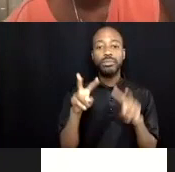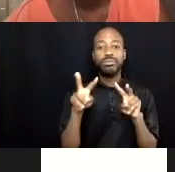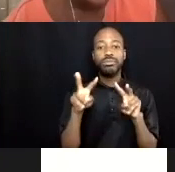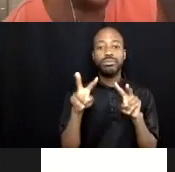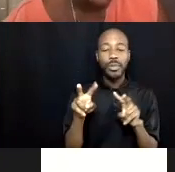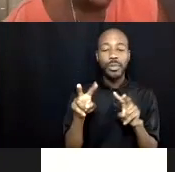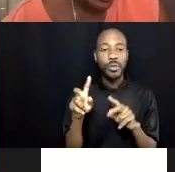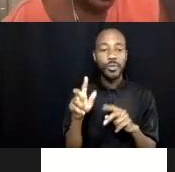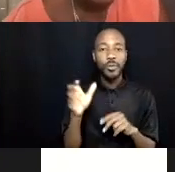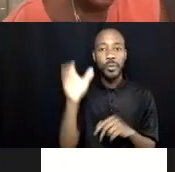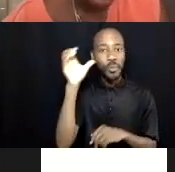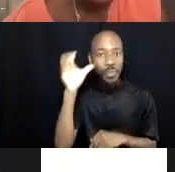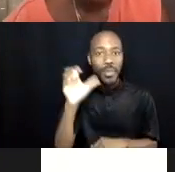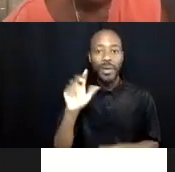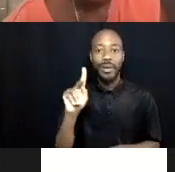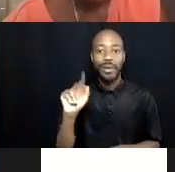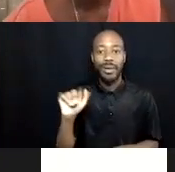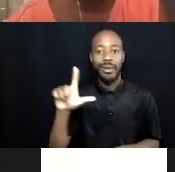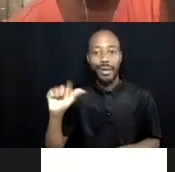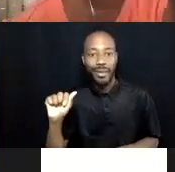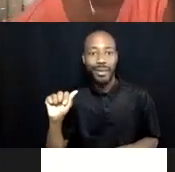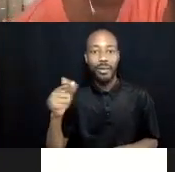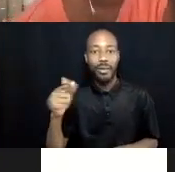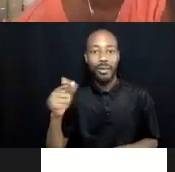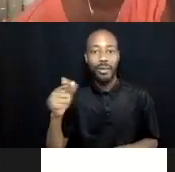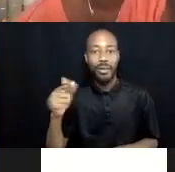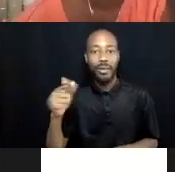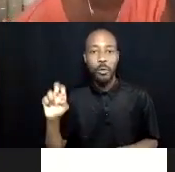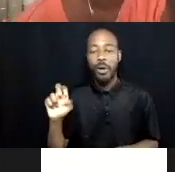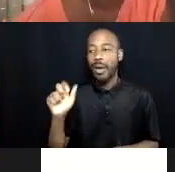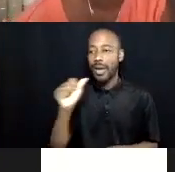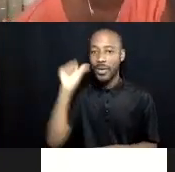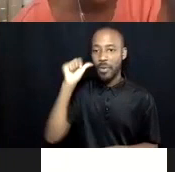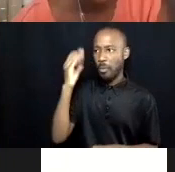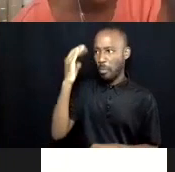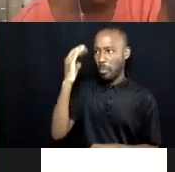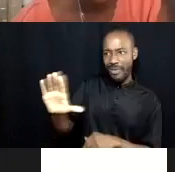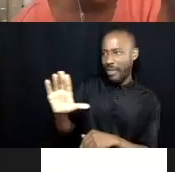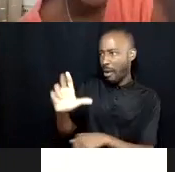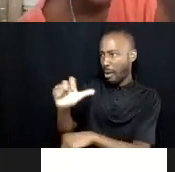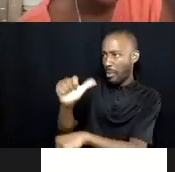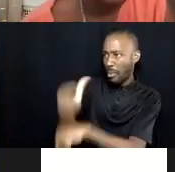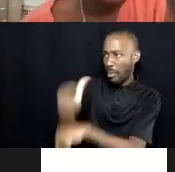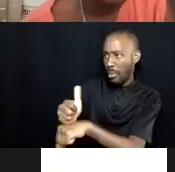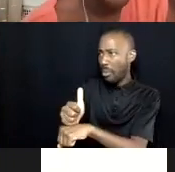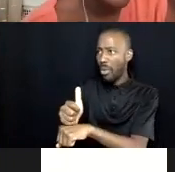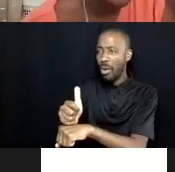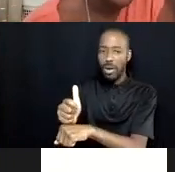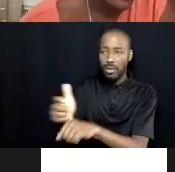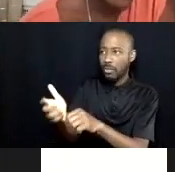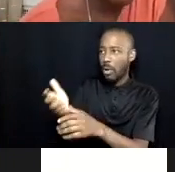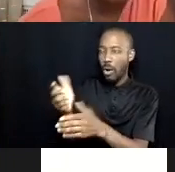Gore yesterday because we would love to be able to replicate something like what she has going on in